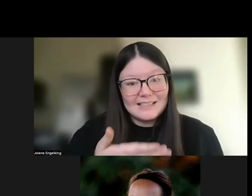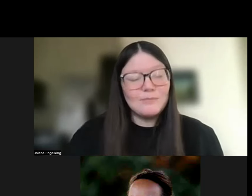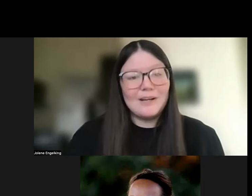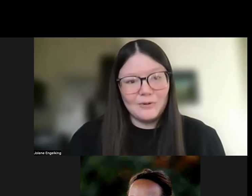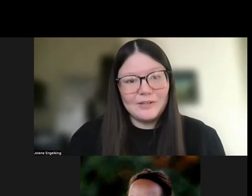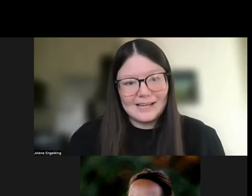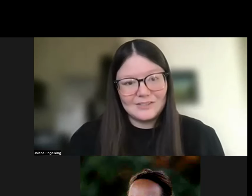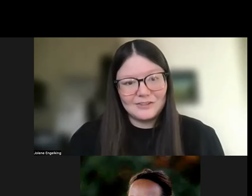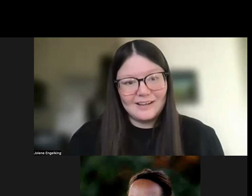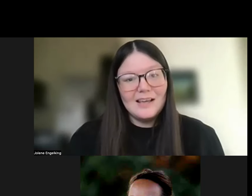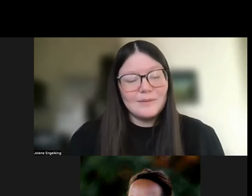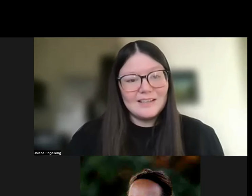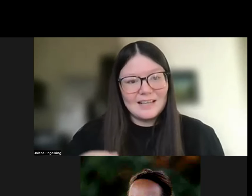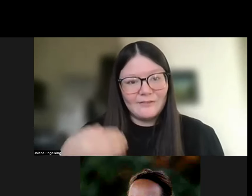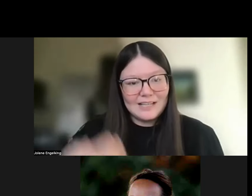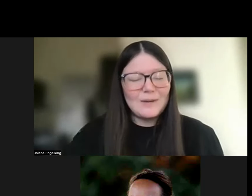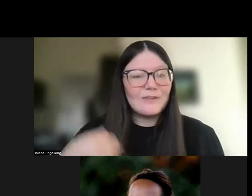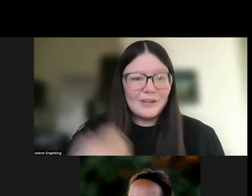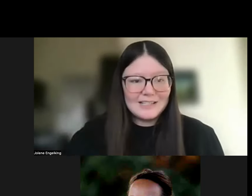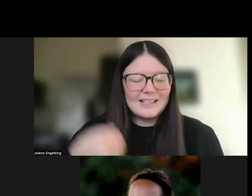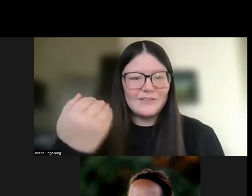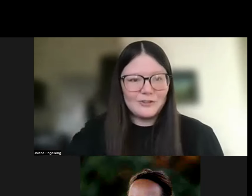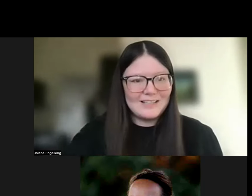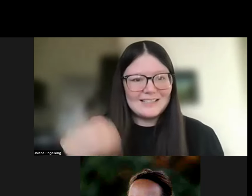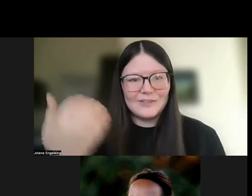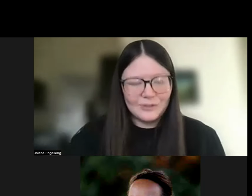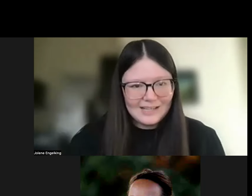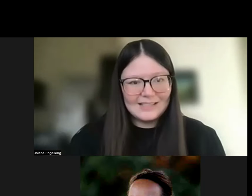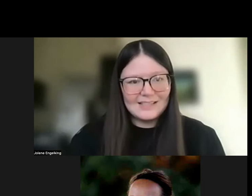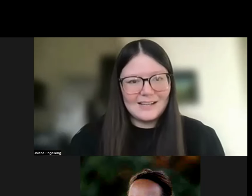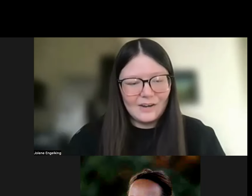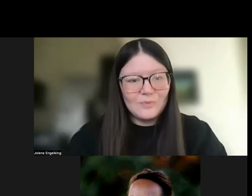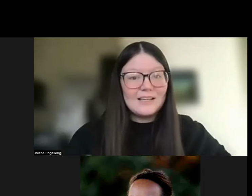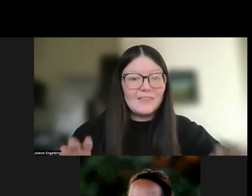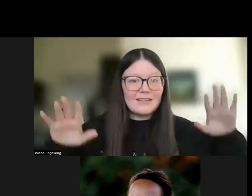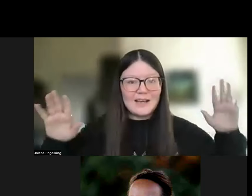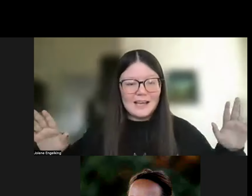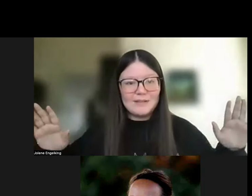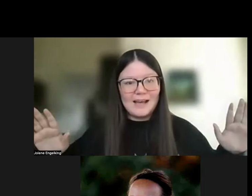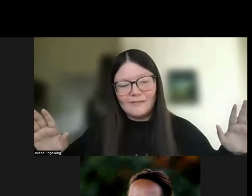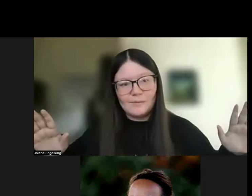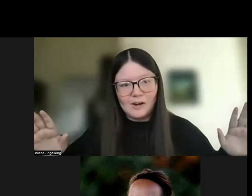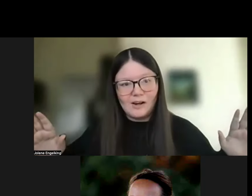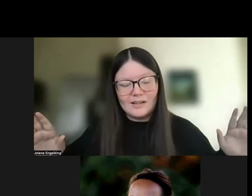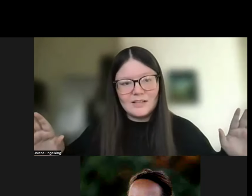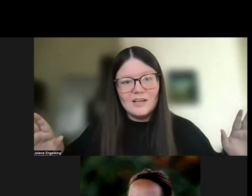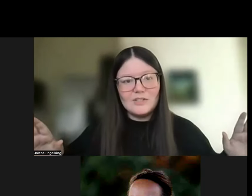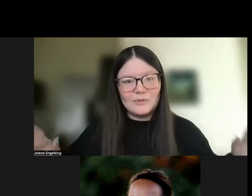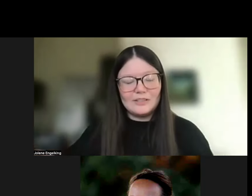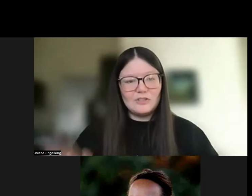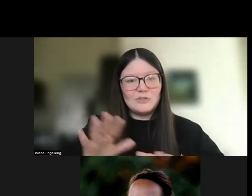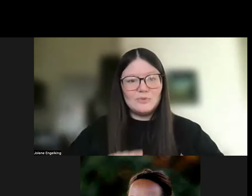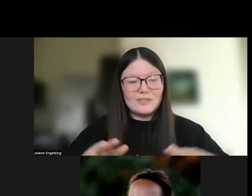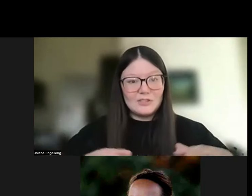gets deprioritized, right? Because every day we have crisis after crisis after crisis. And how do we take that time to have the pause to